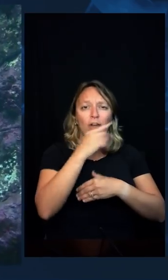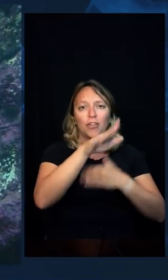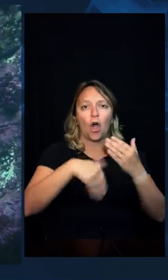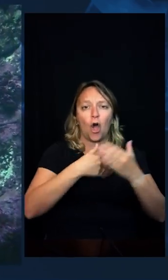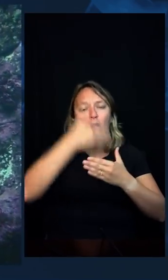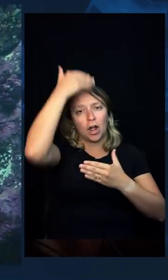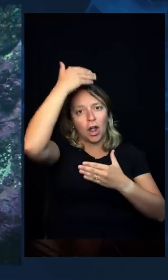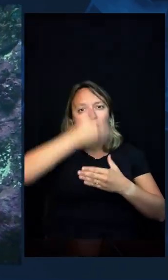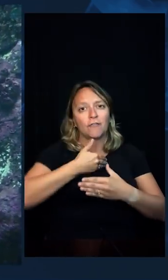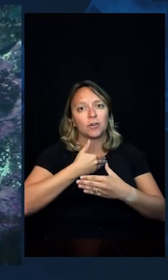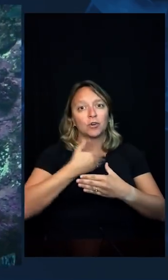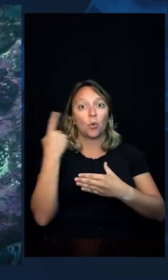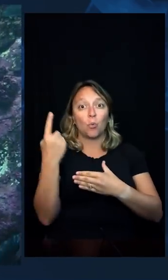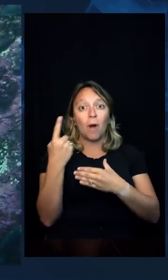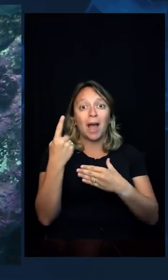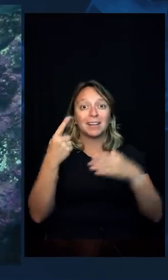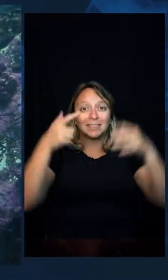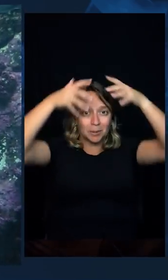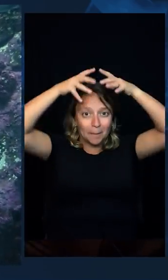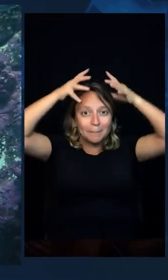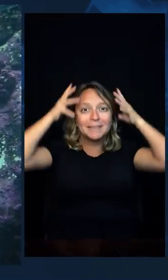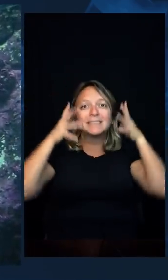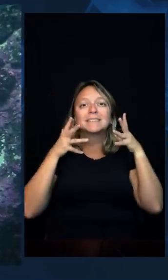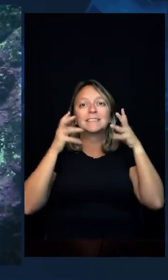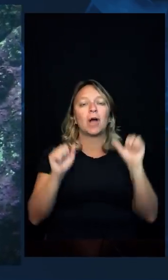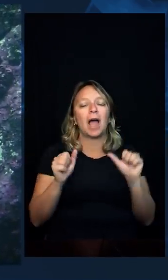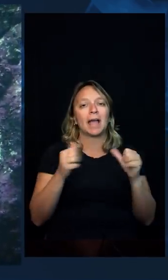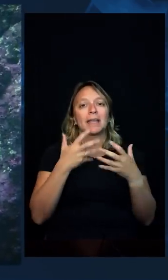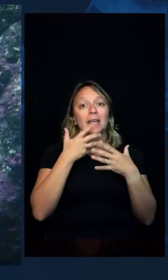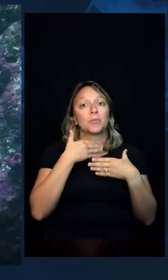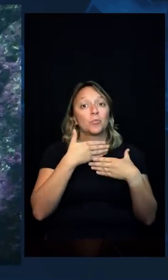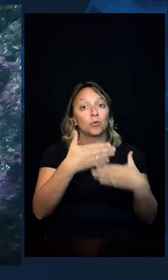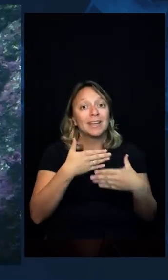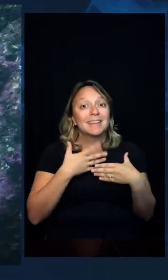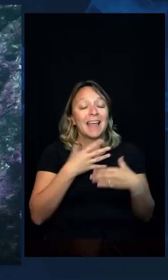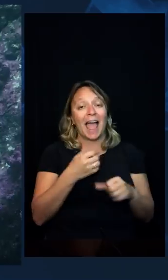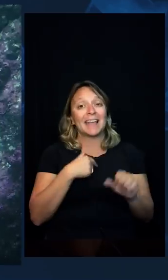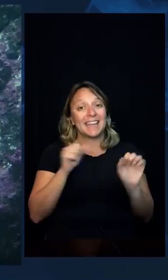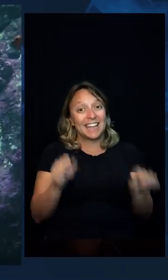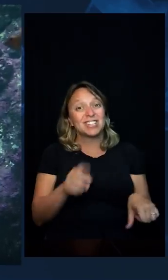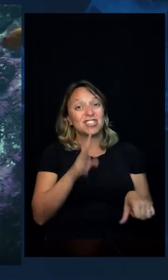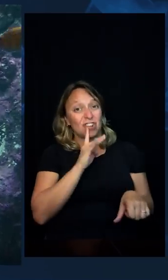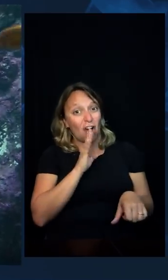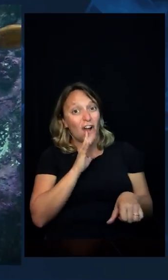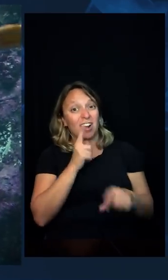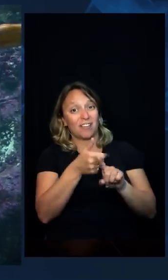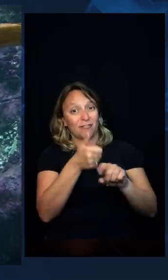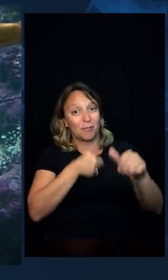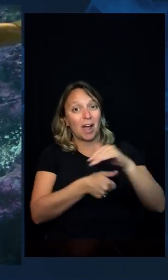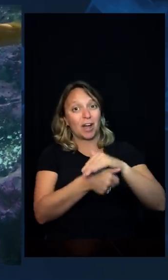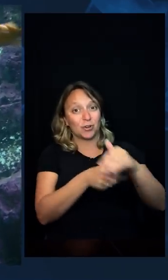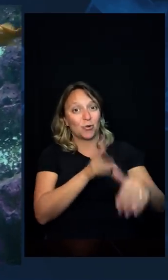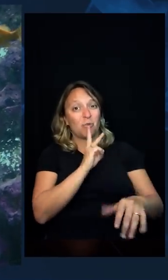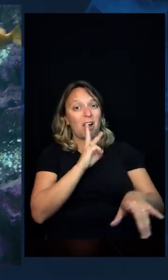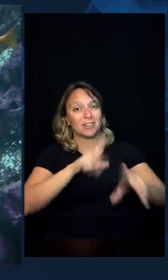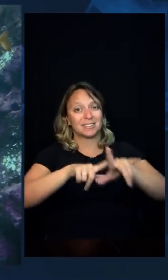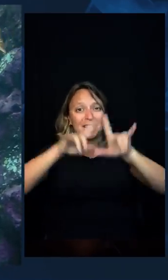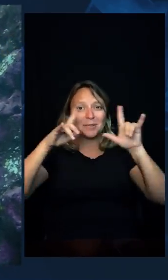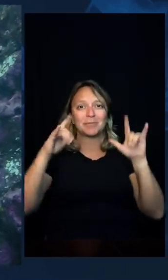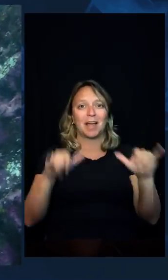in one piece so that I can breathe and talk to you from underwater at the same